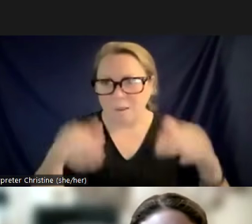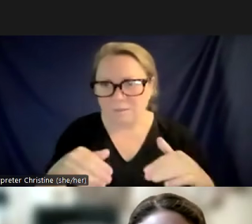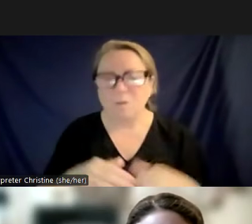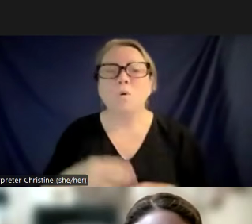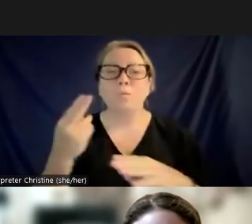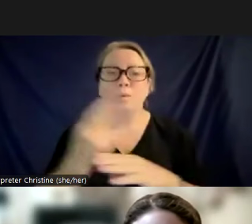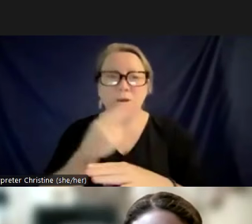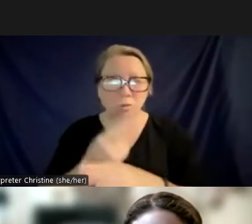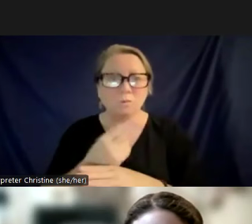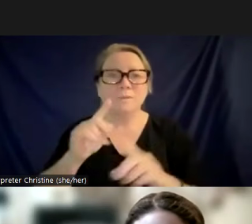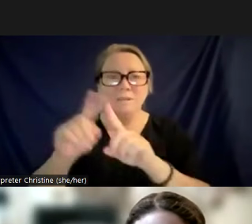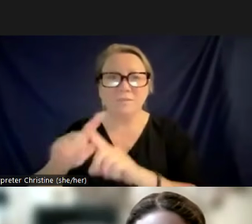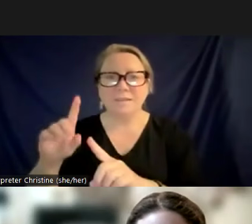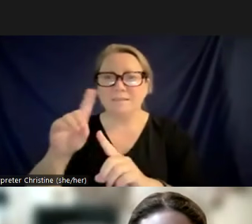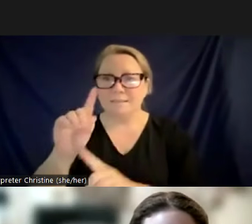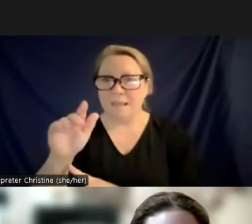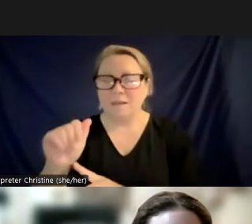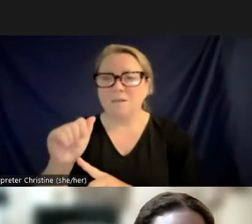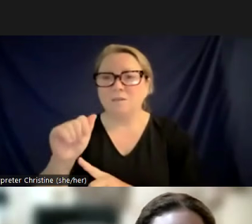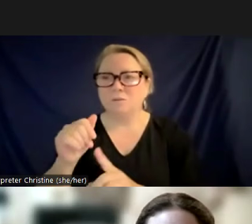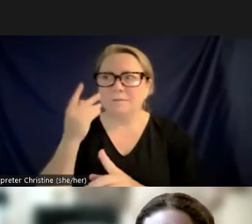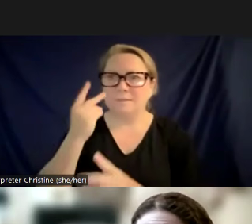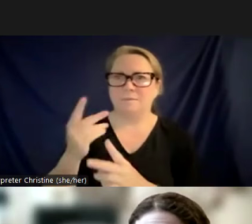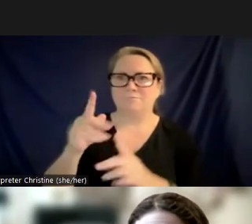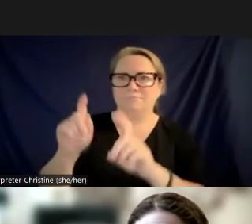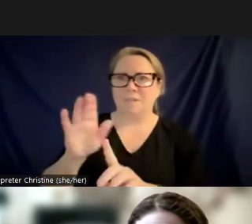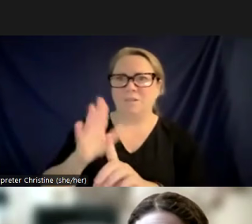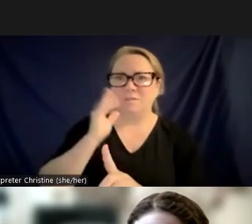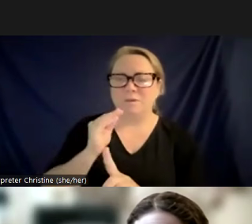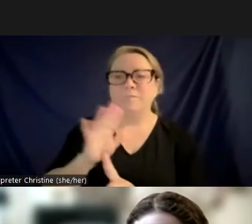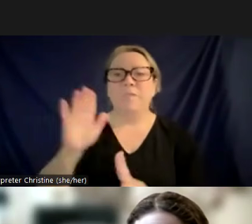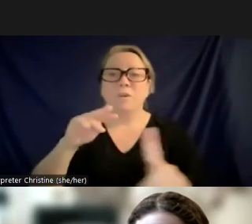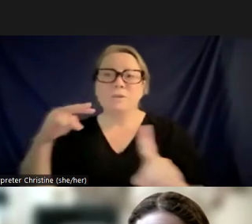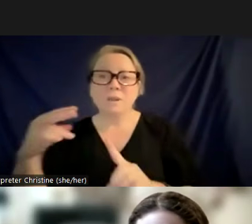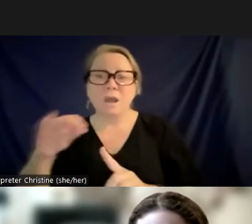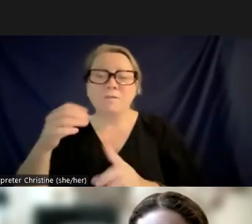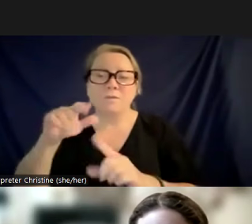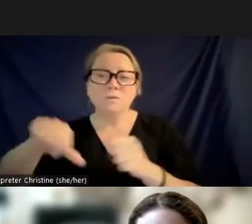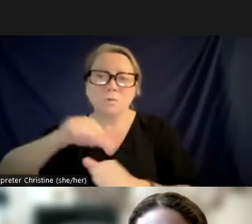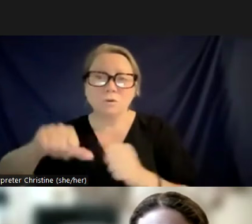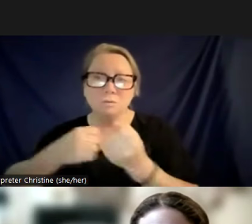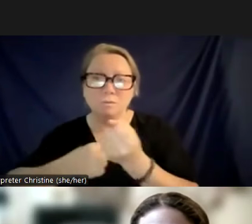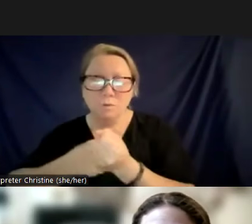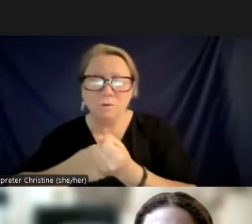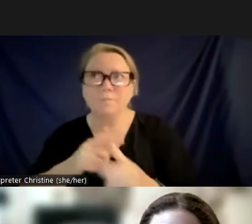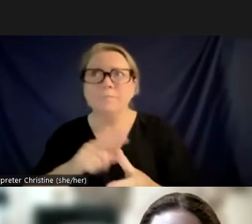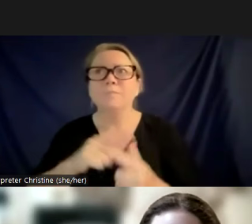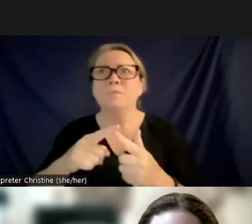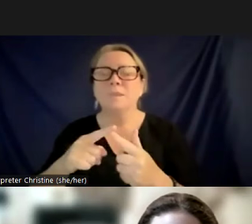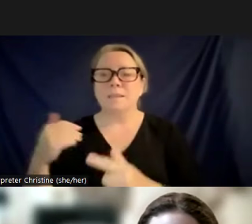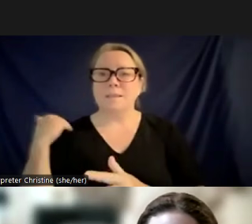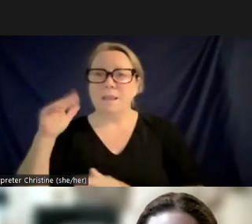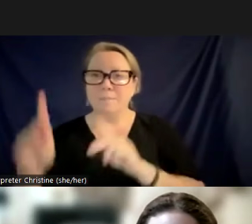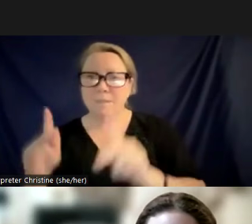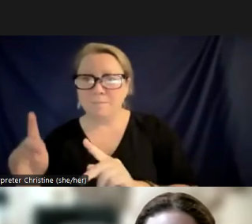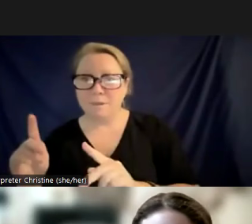variation in young people's experiences, for example, with their perceptions of social support, comparing young people experiencing